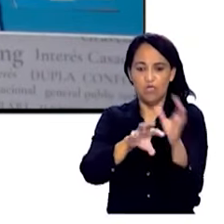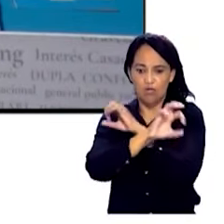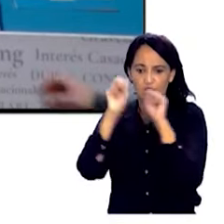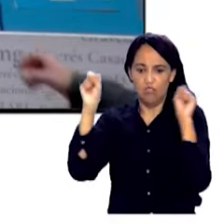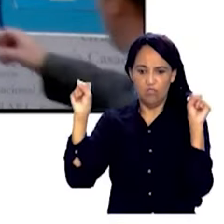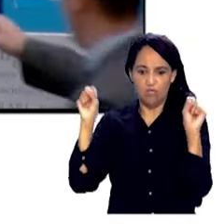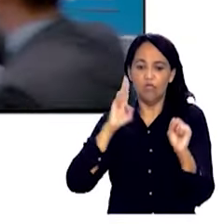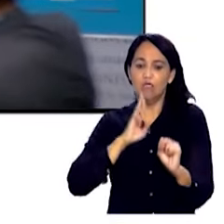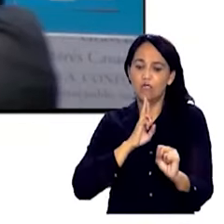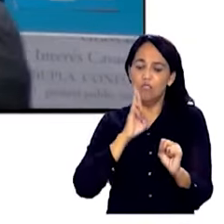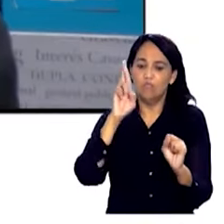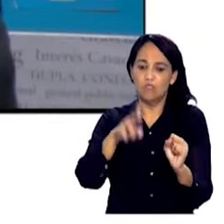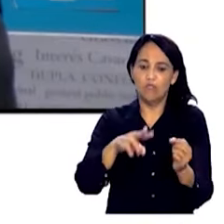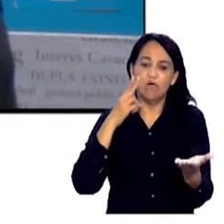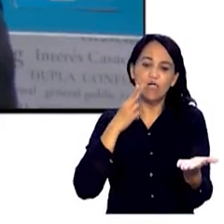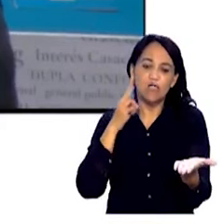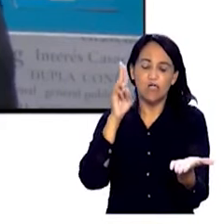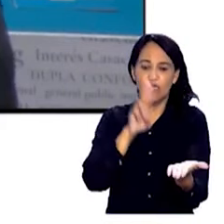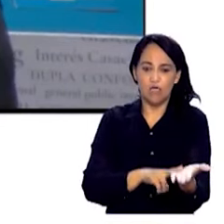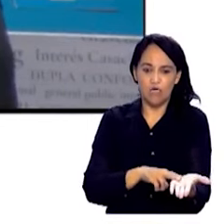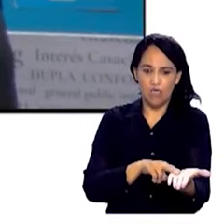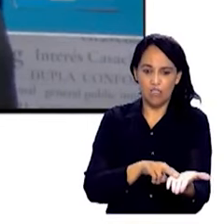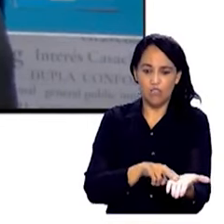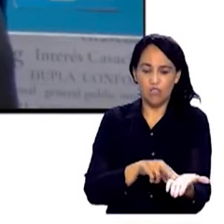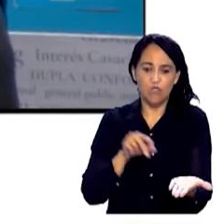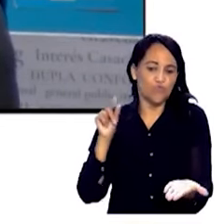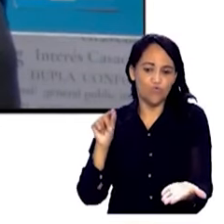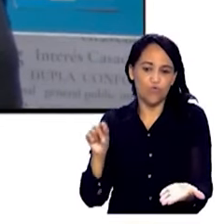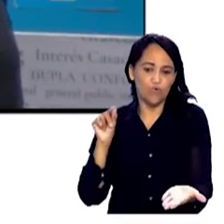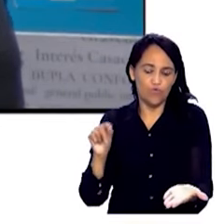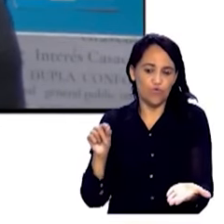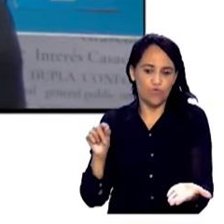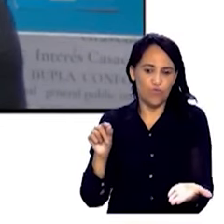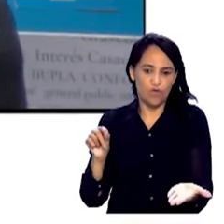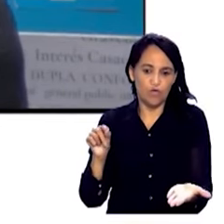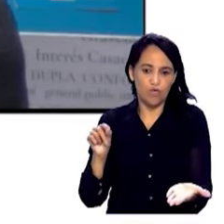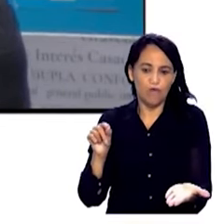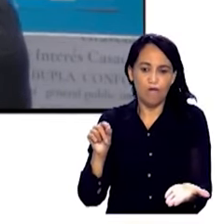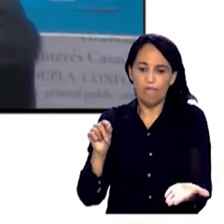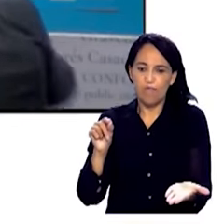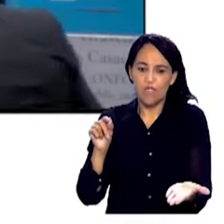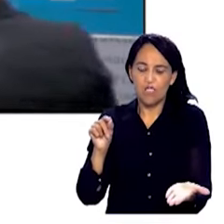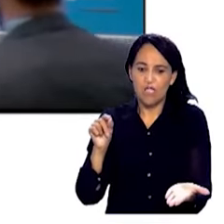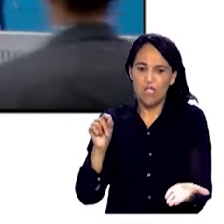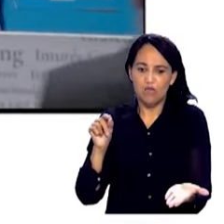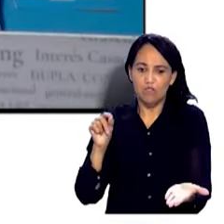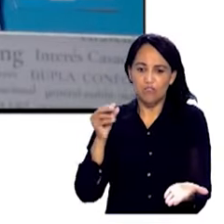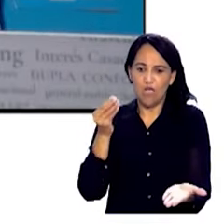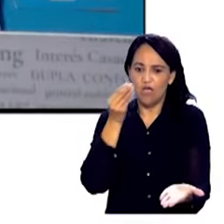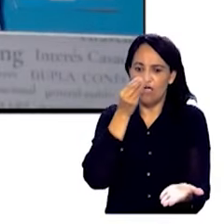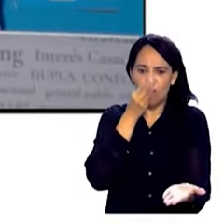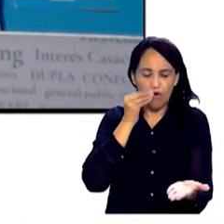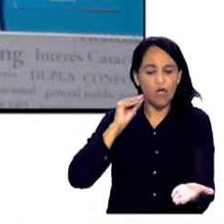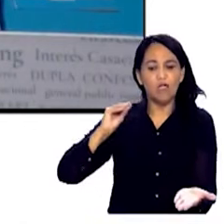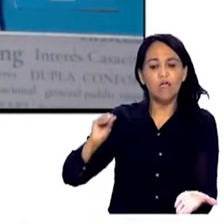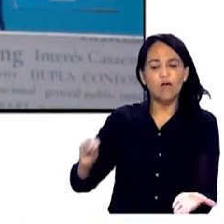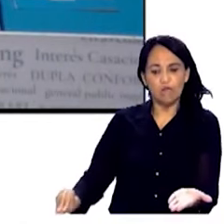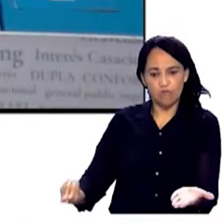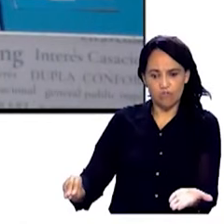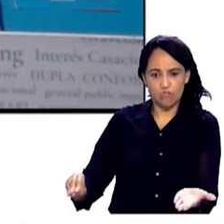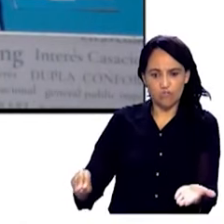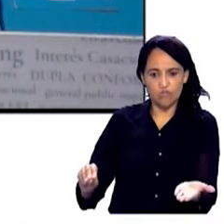thank you thees separation Dra by the constitution between the three departments of government the cour